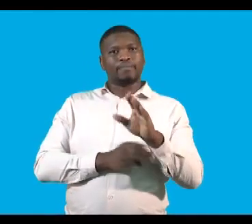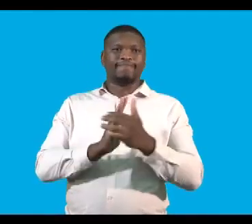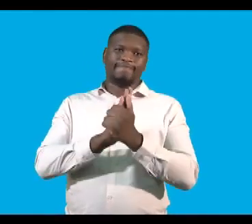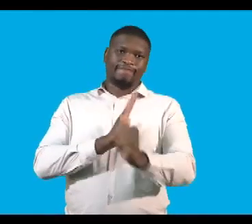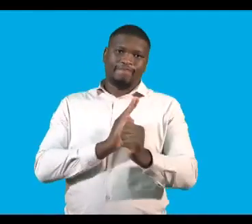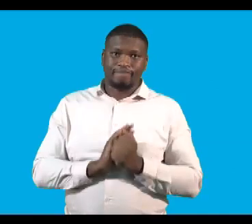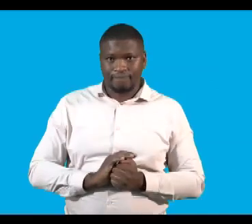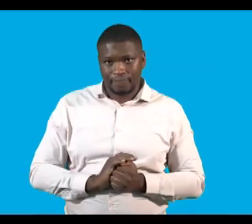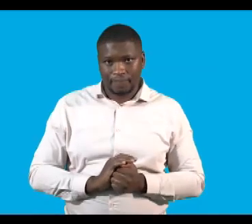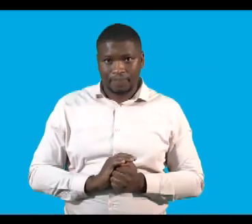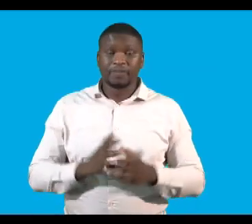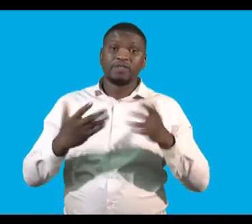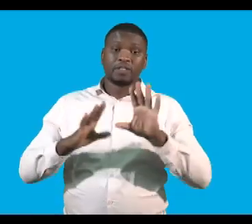skills.